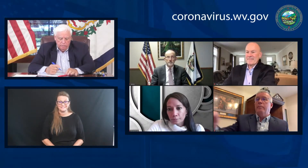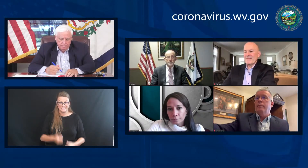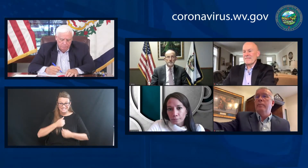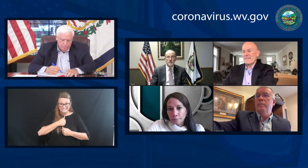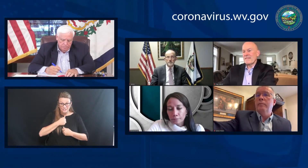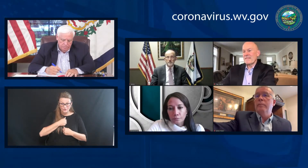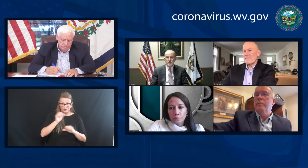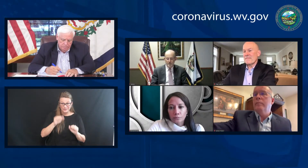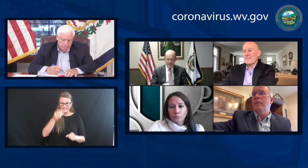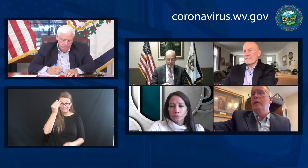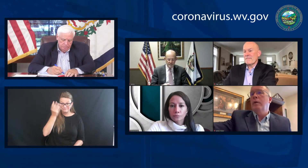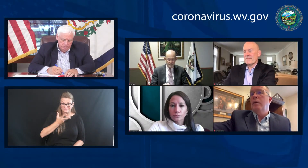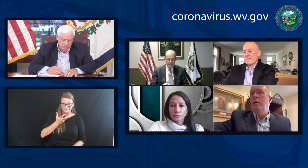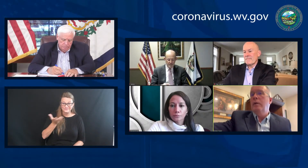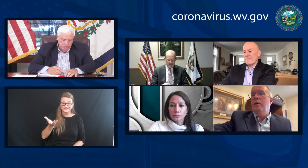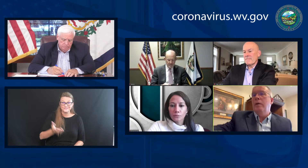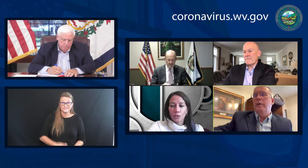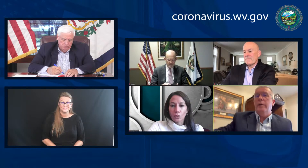sir.